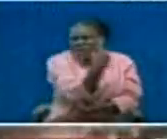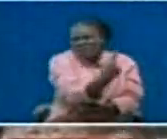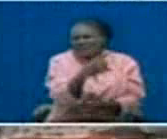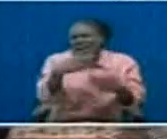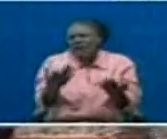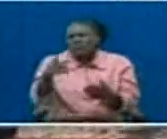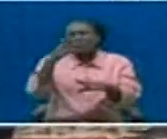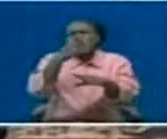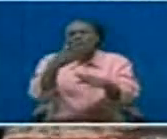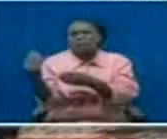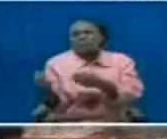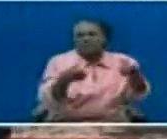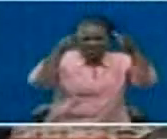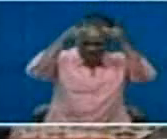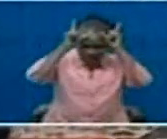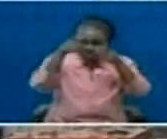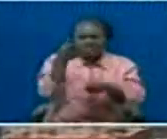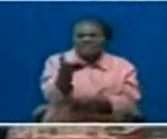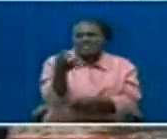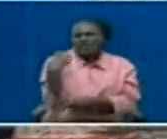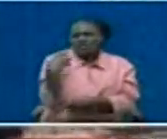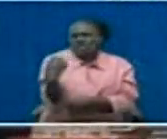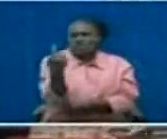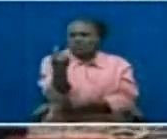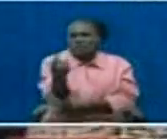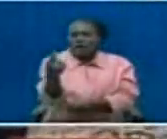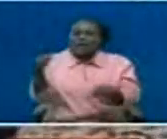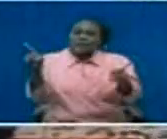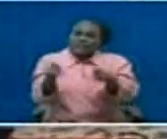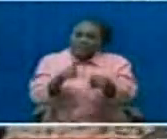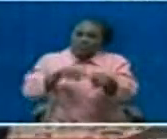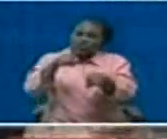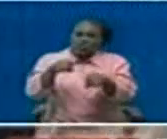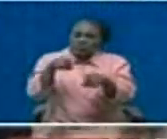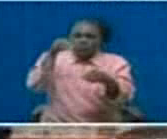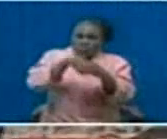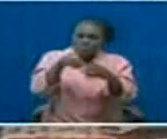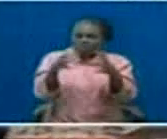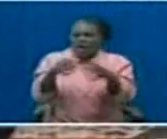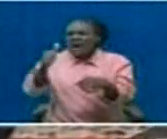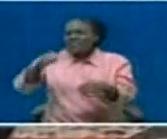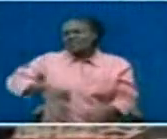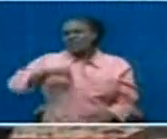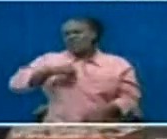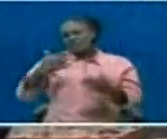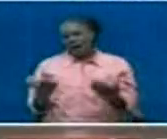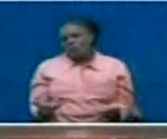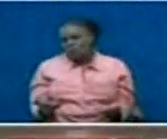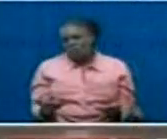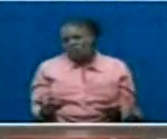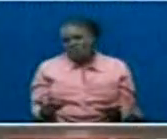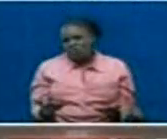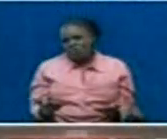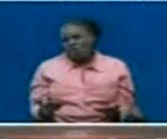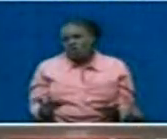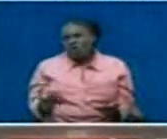you just bring some cows there. We become slightly richer. But when you are confined to your own communities, how will the others survive? Correct. Yeah, how? Yeah.